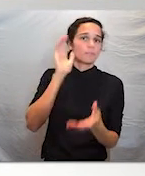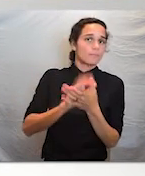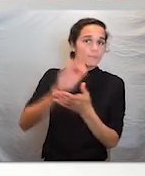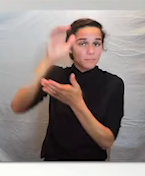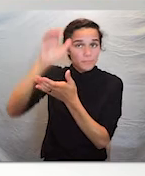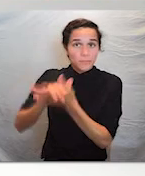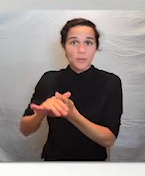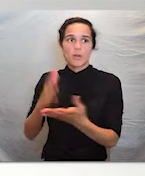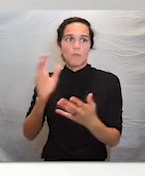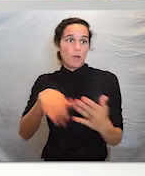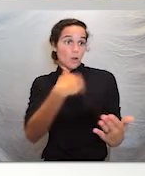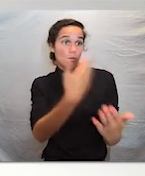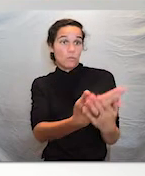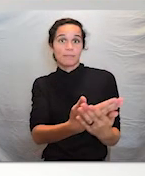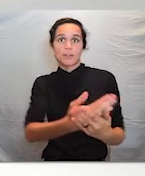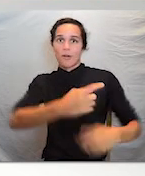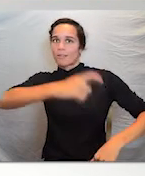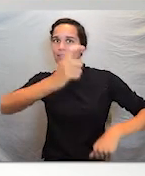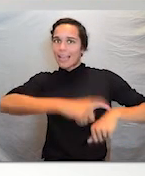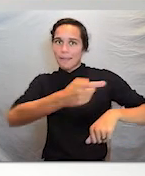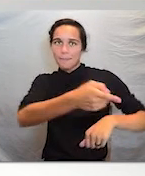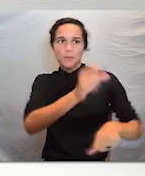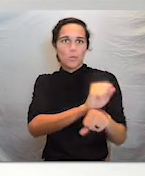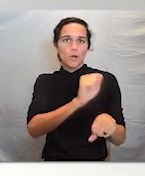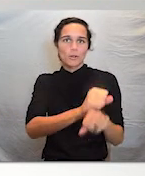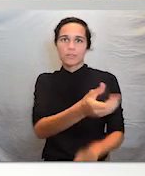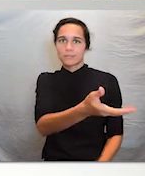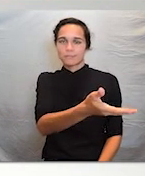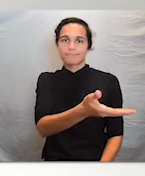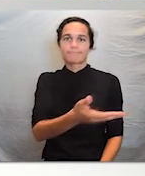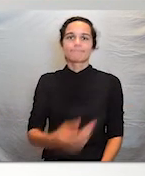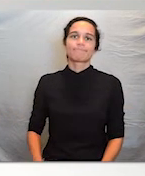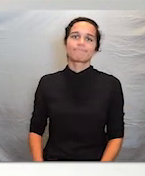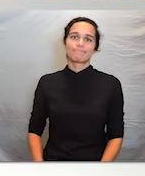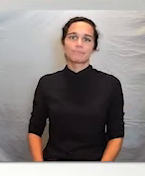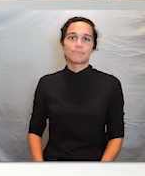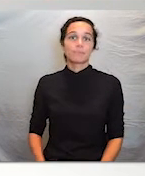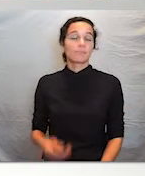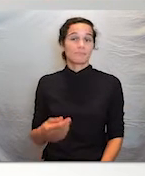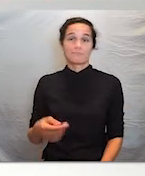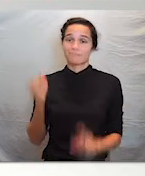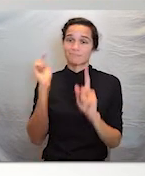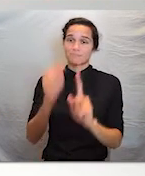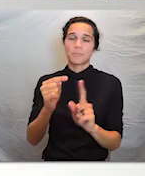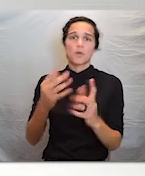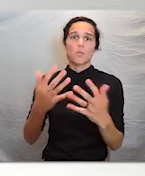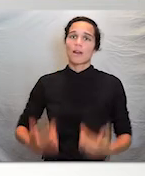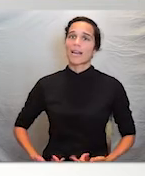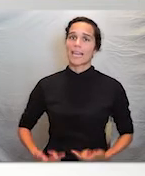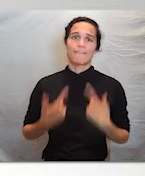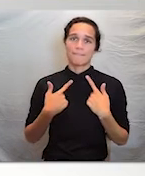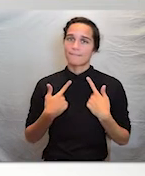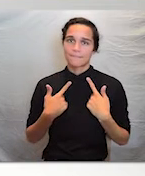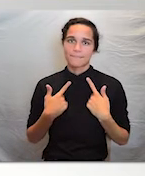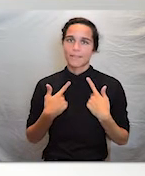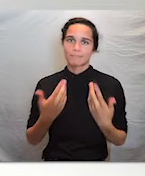get to work on time. And we just want to live our lives.